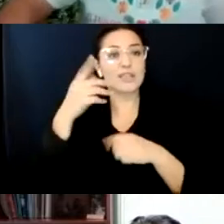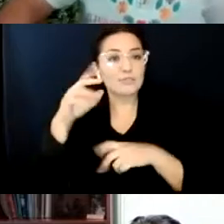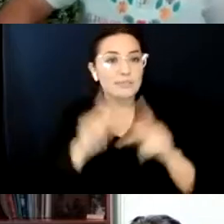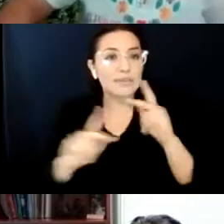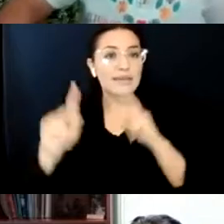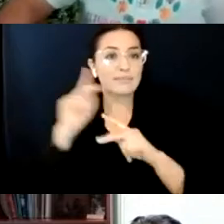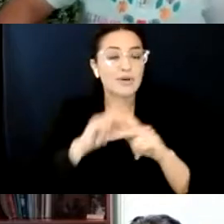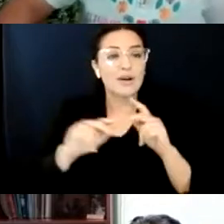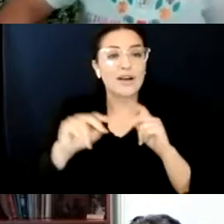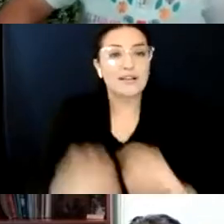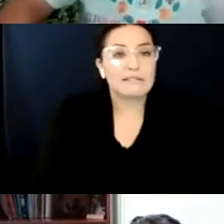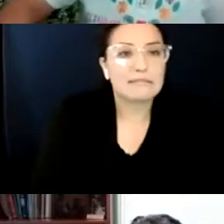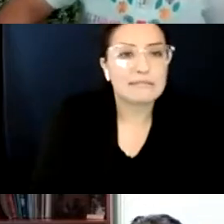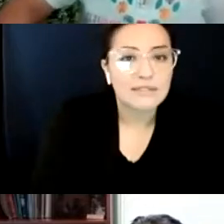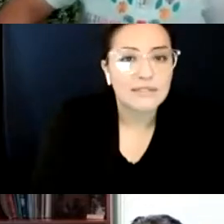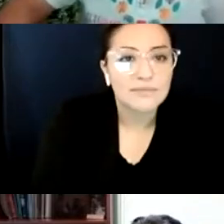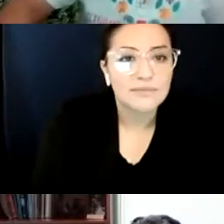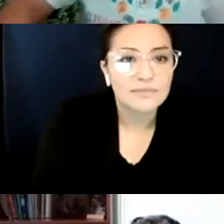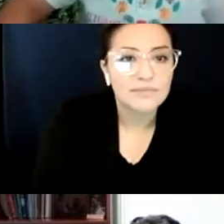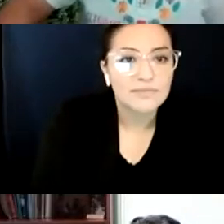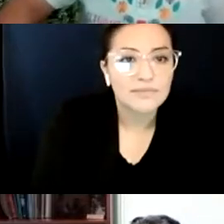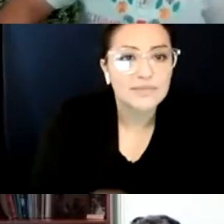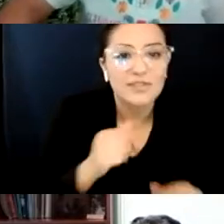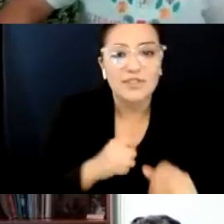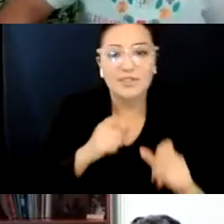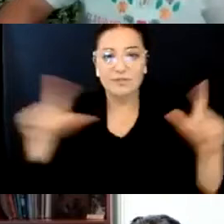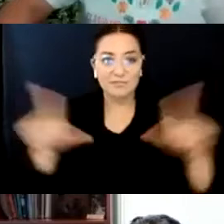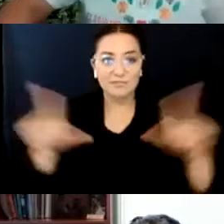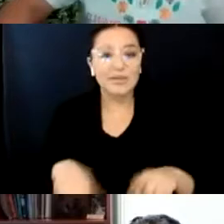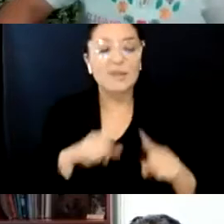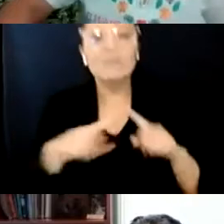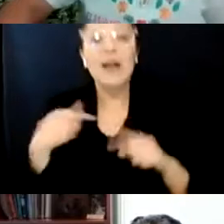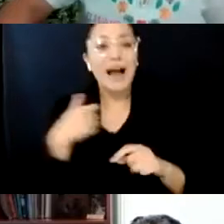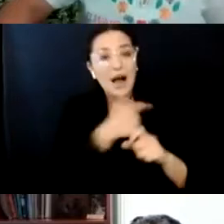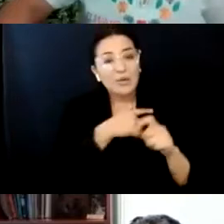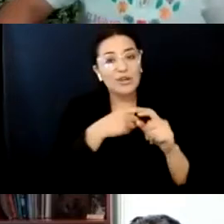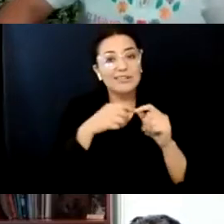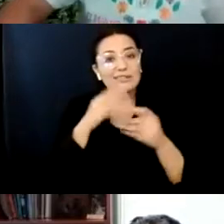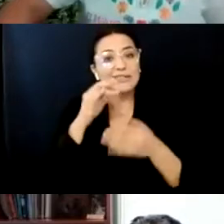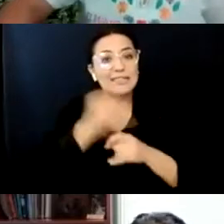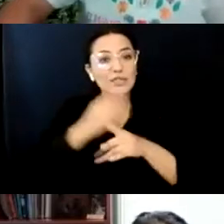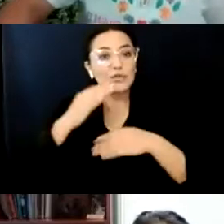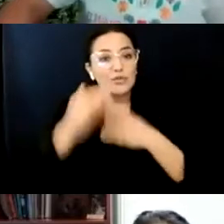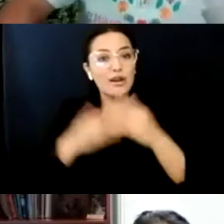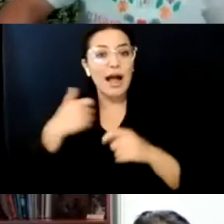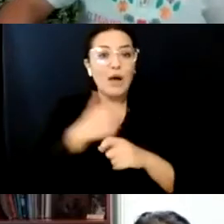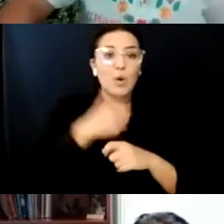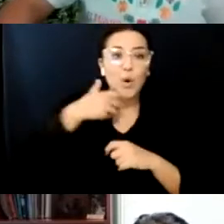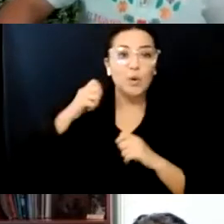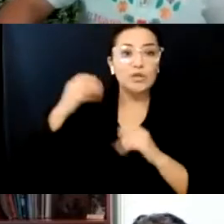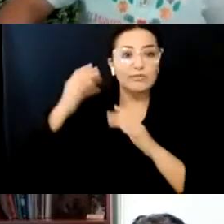and unceded territory of Sasavenga that is now occupied by our institution, and it honors their elders past and present, and